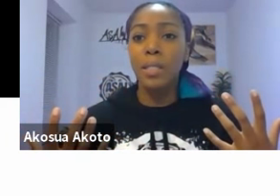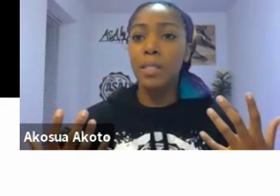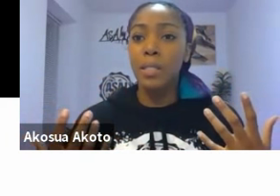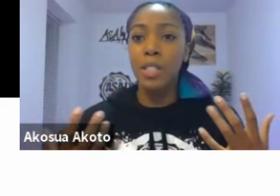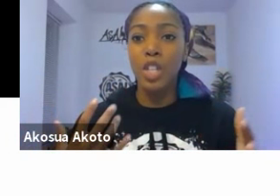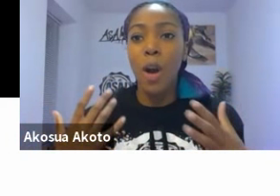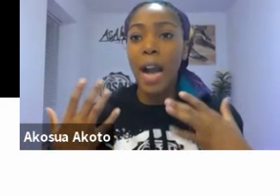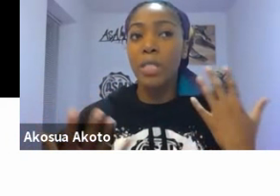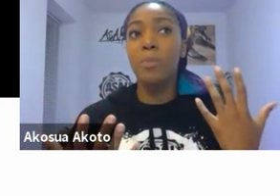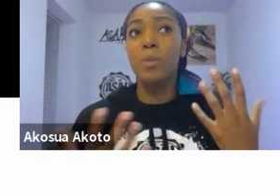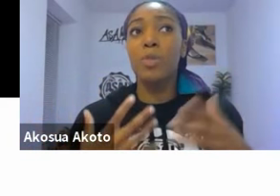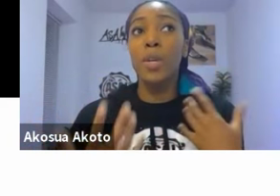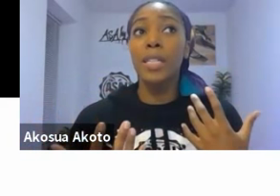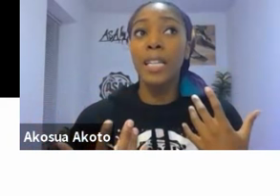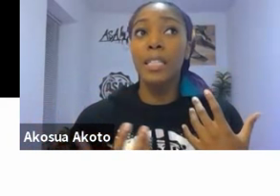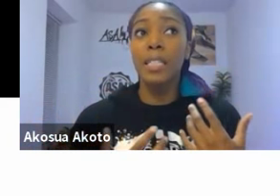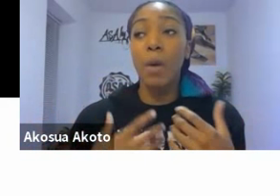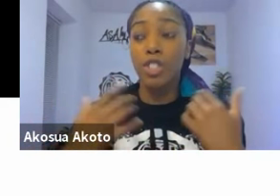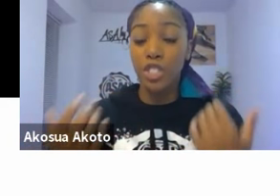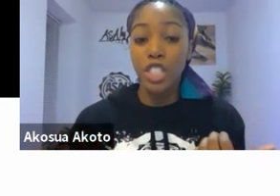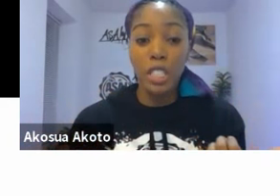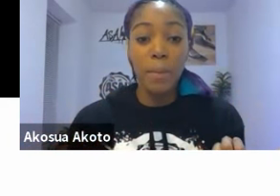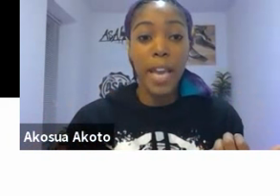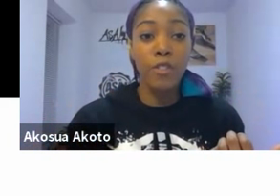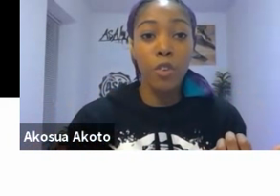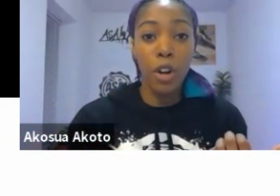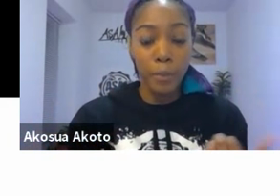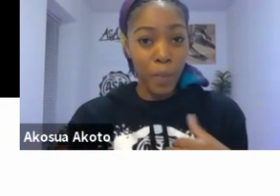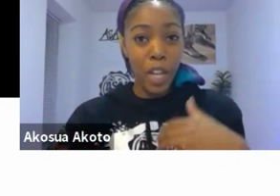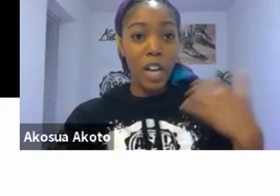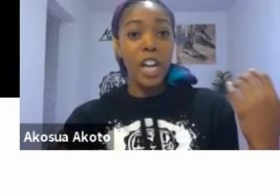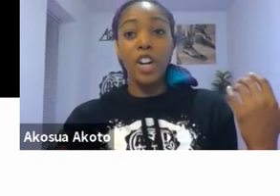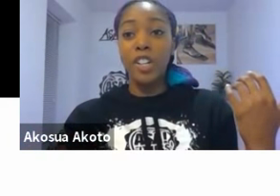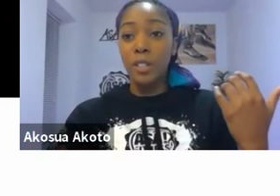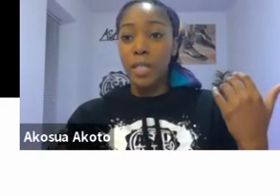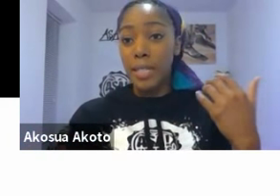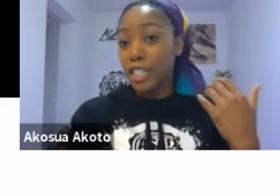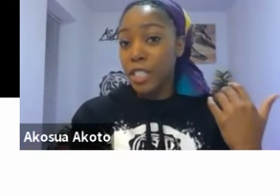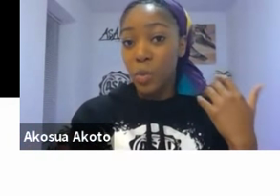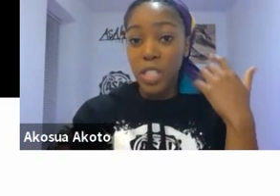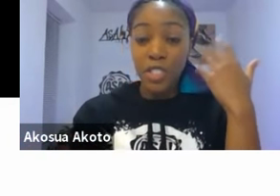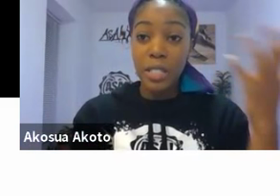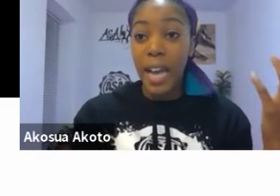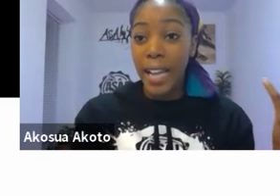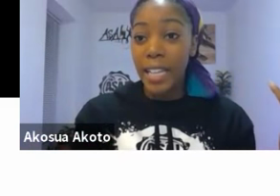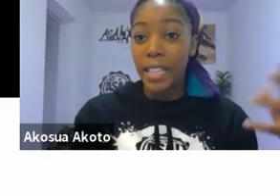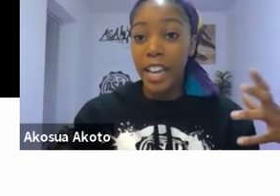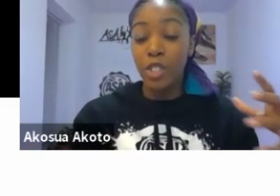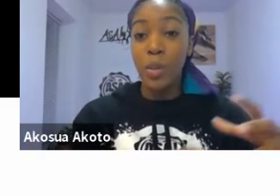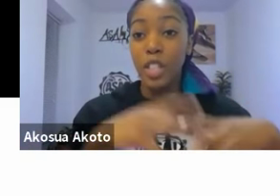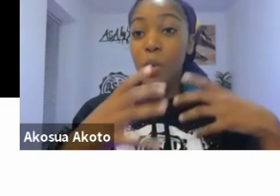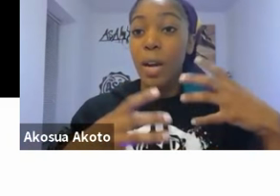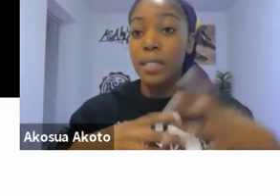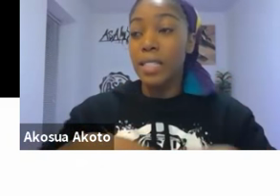the nuances. So I'll see people doing dances that were traditionally made for a young girl's induction into a secret society, and